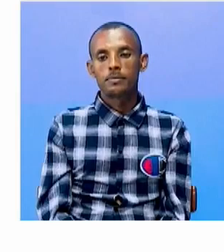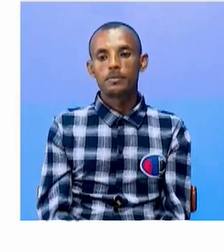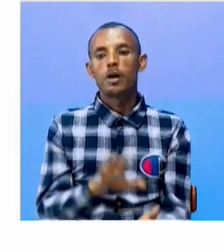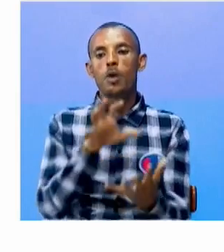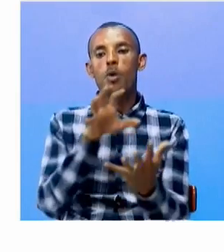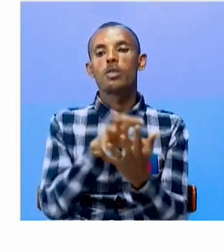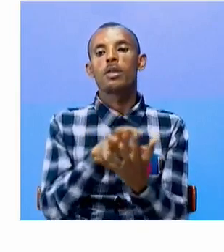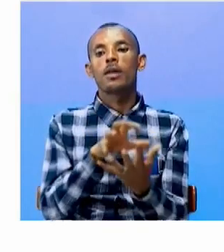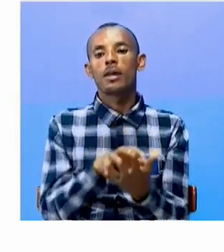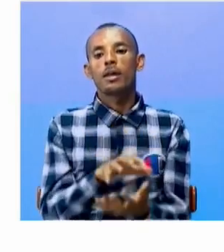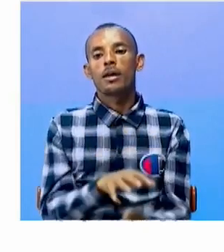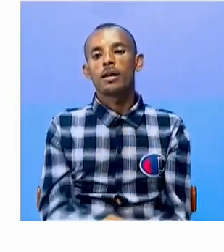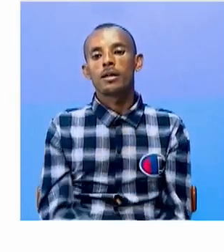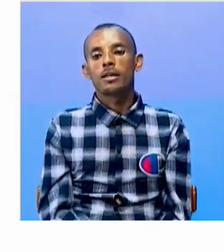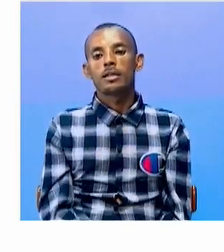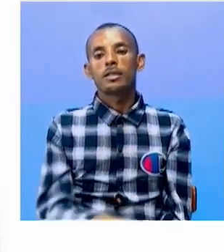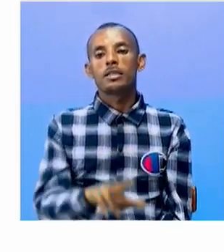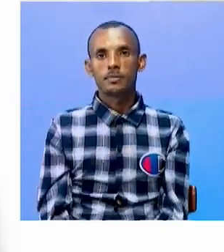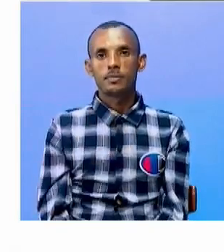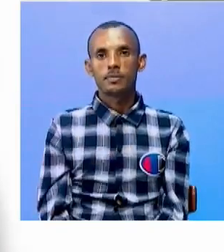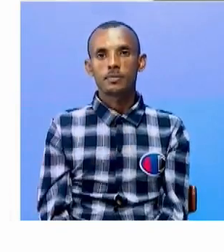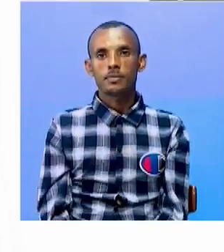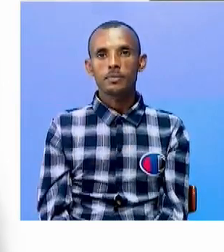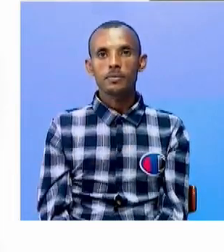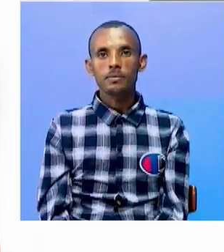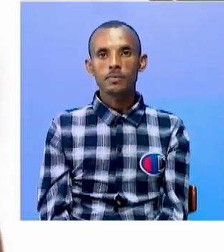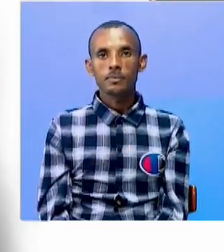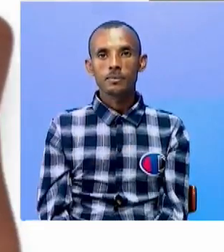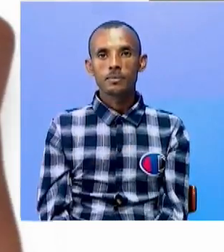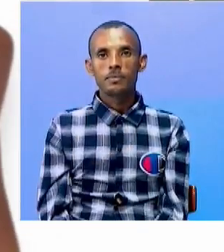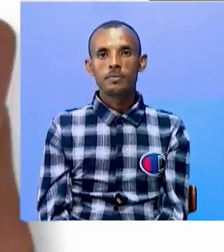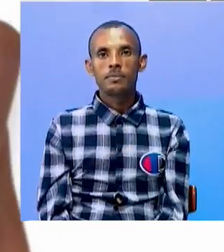containing three terms.